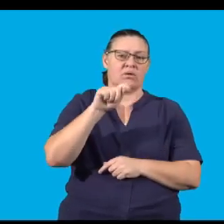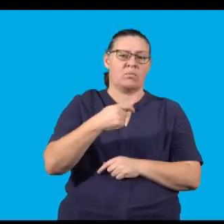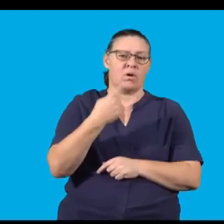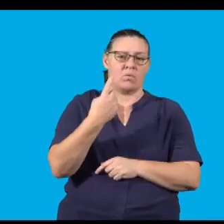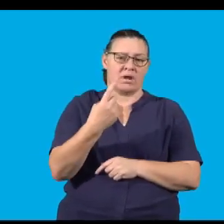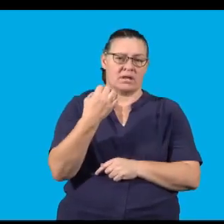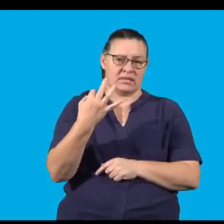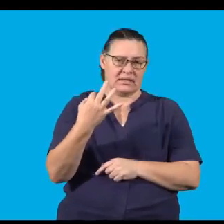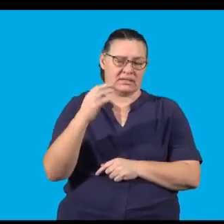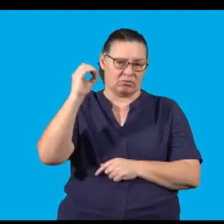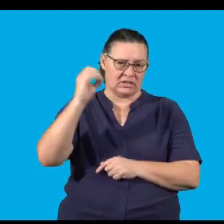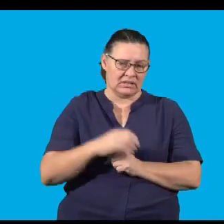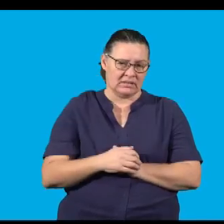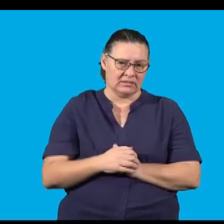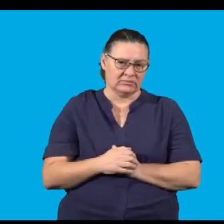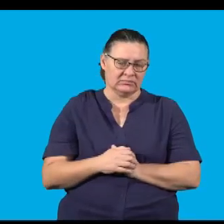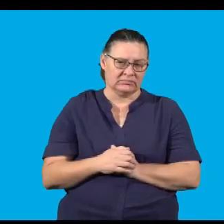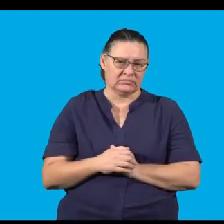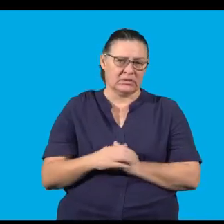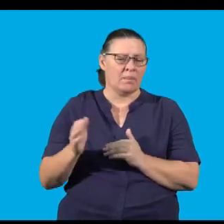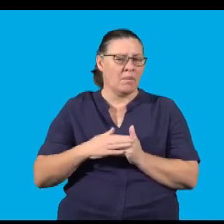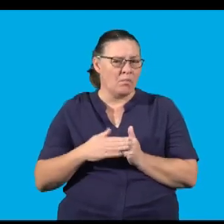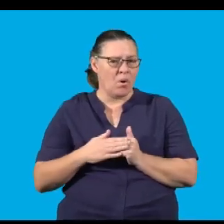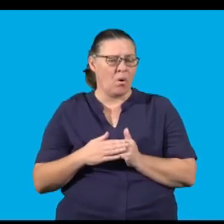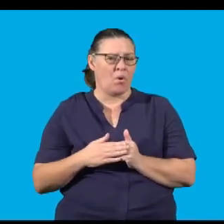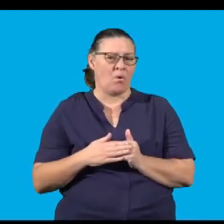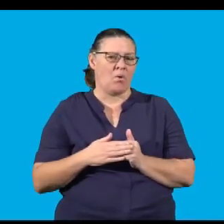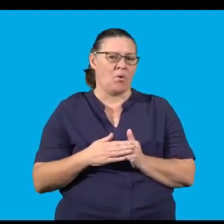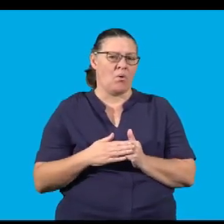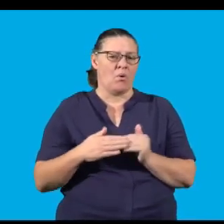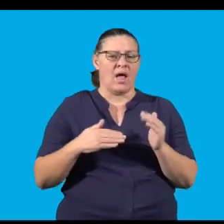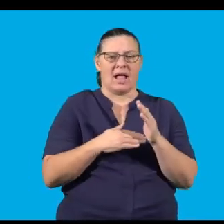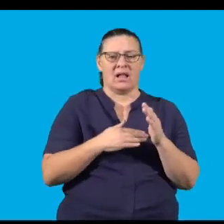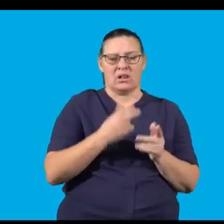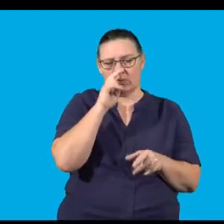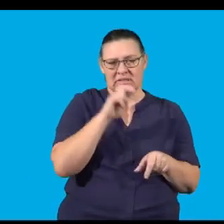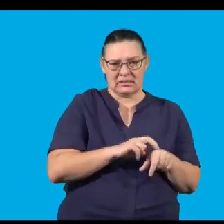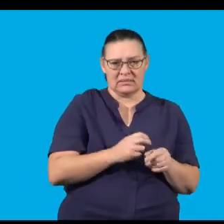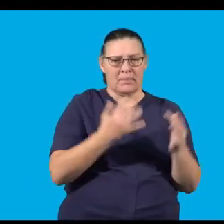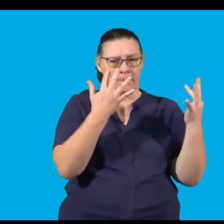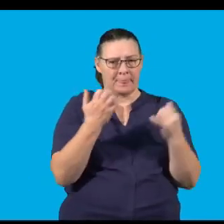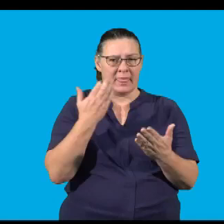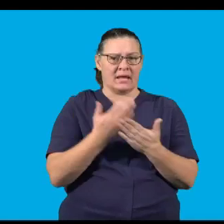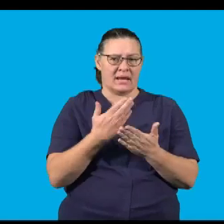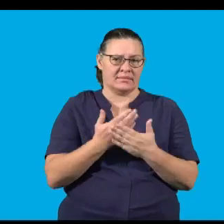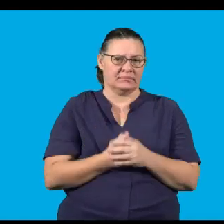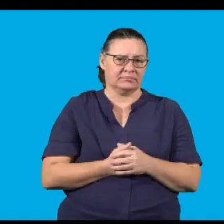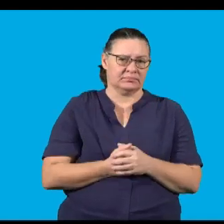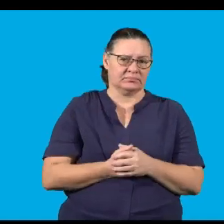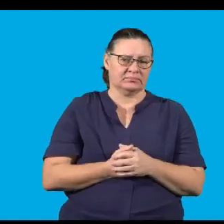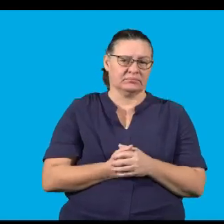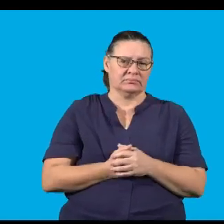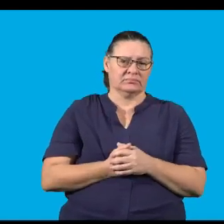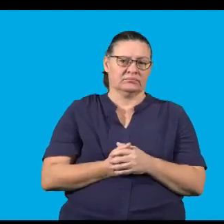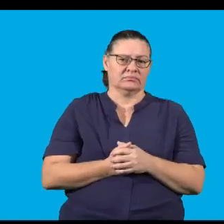to be 53,13 degrees. But I need another angle. Where does it come from? We can work it out. We can